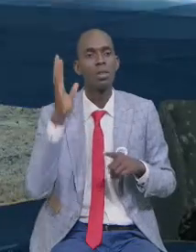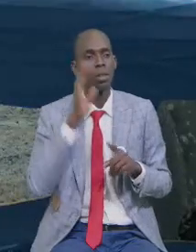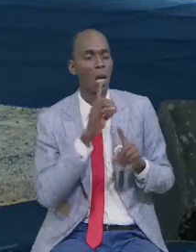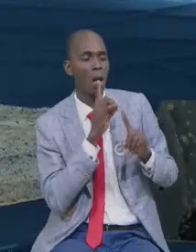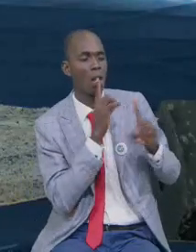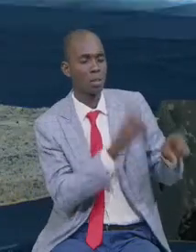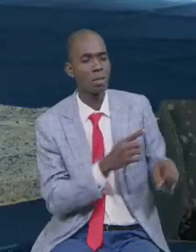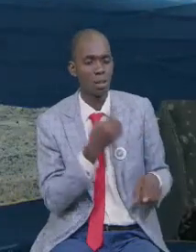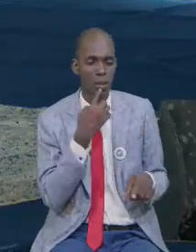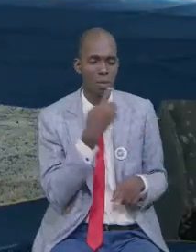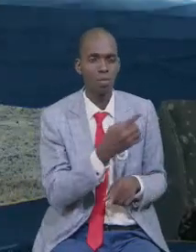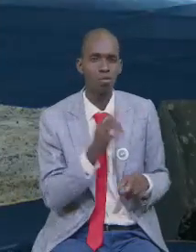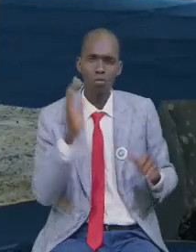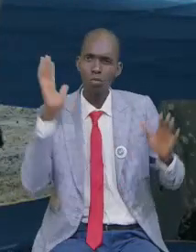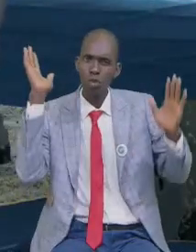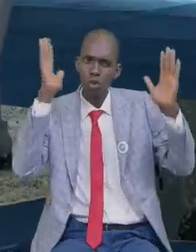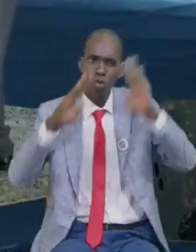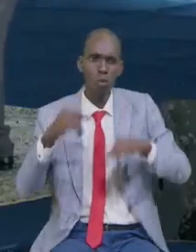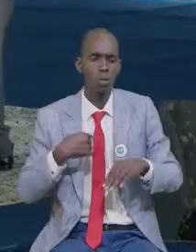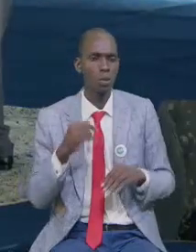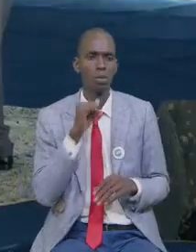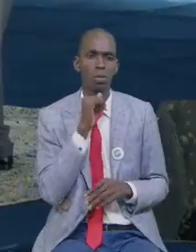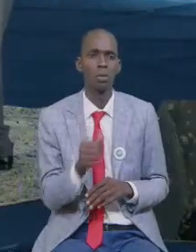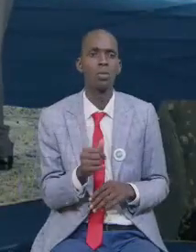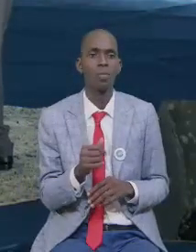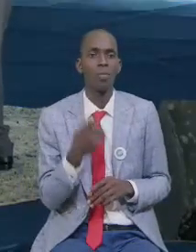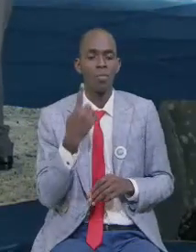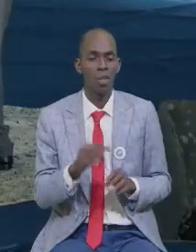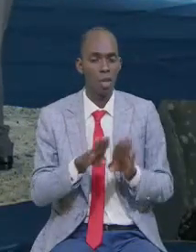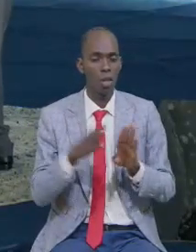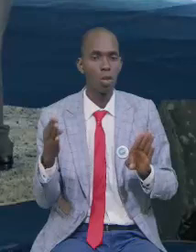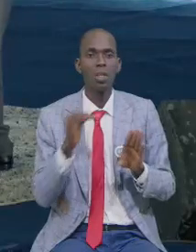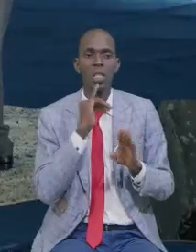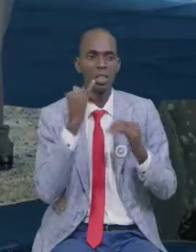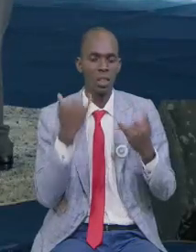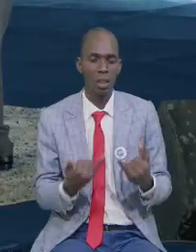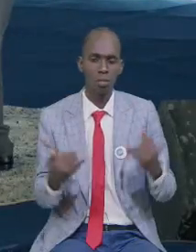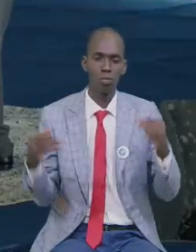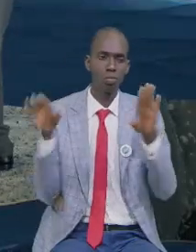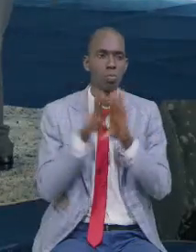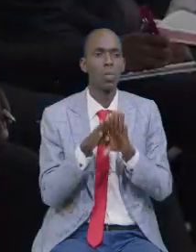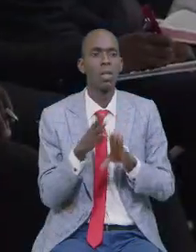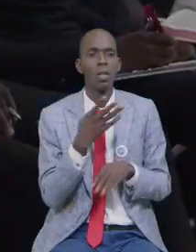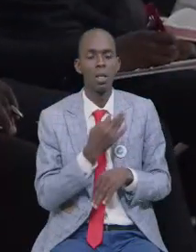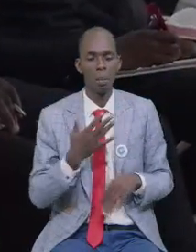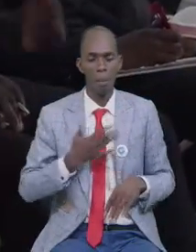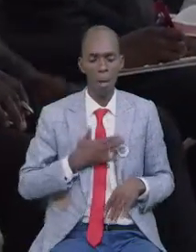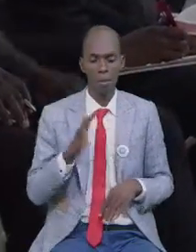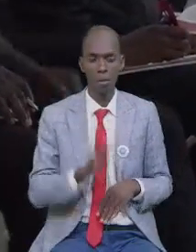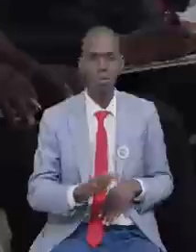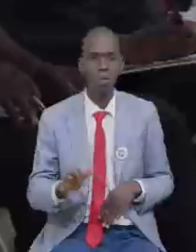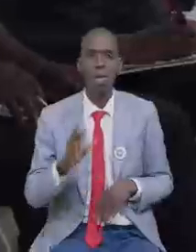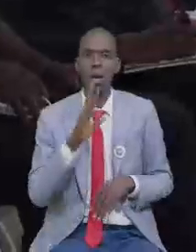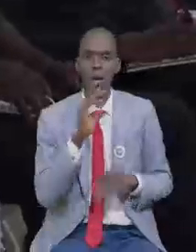say, trouble me not, the door is now shut, and my children are with